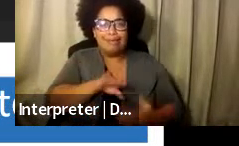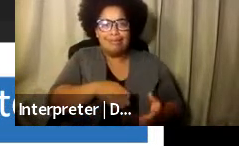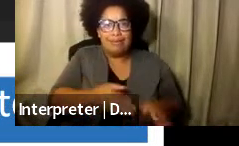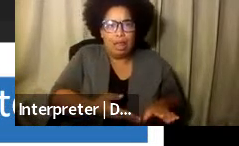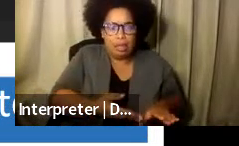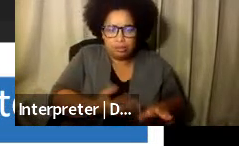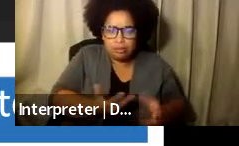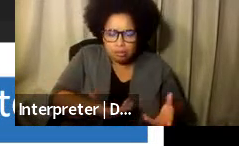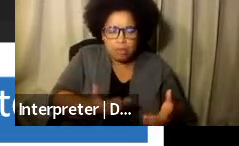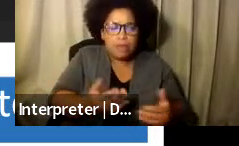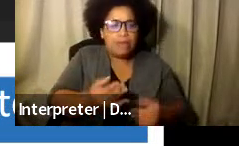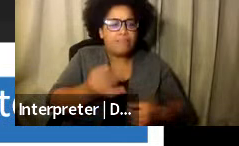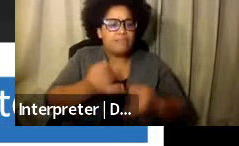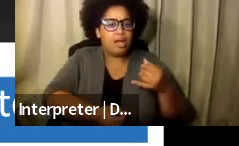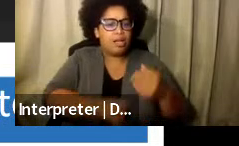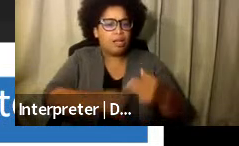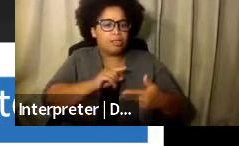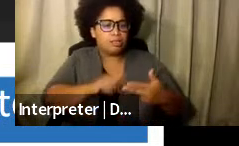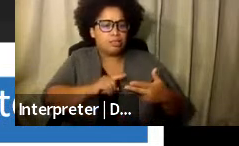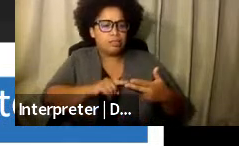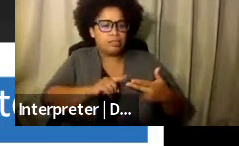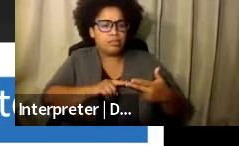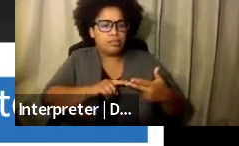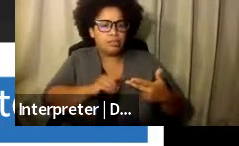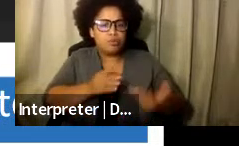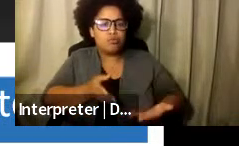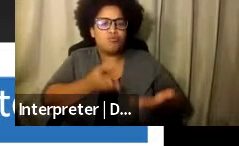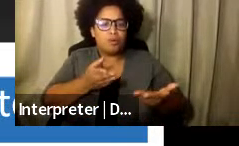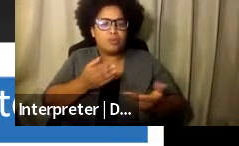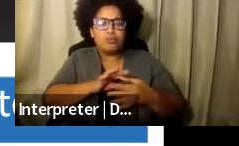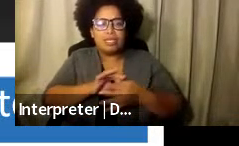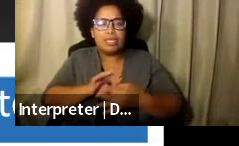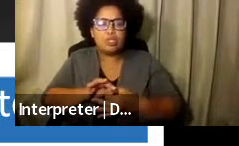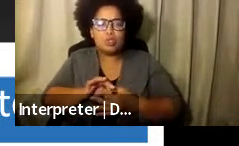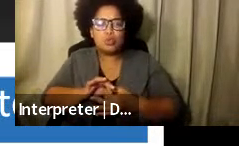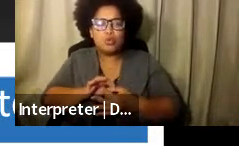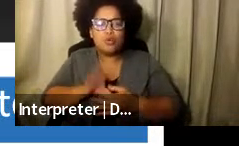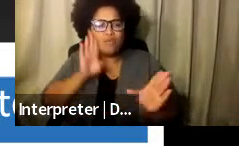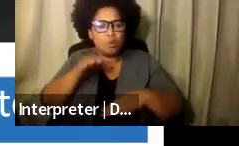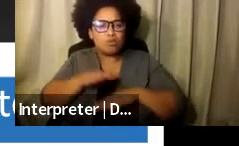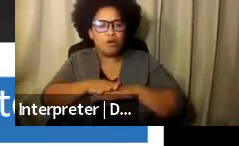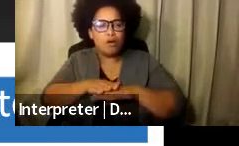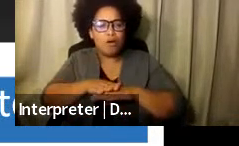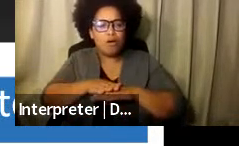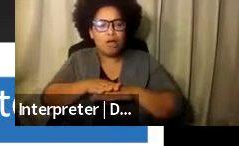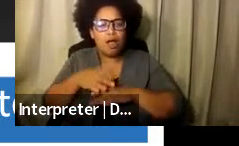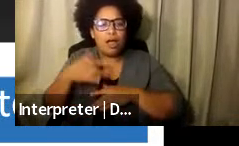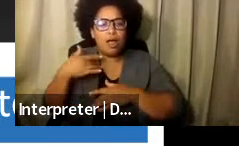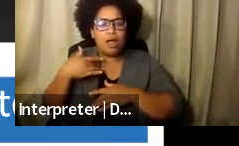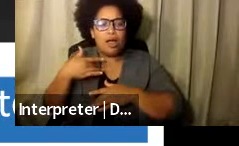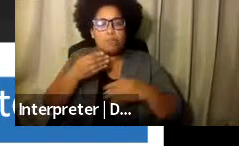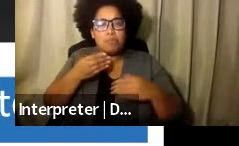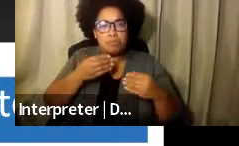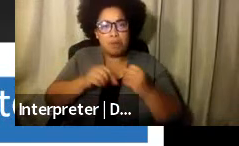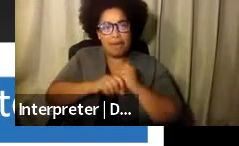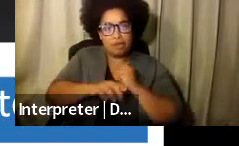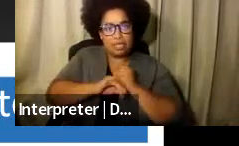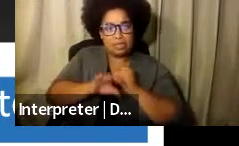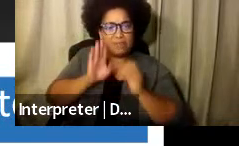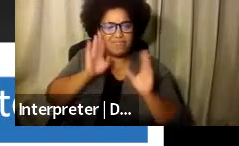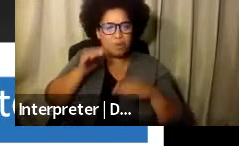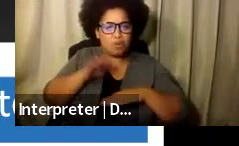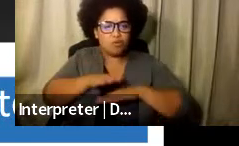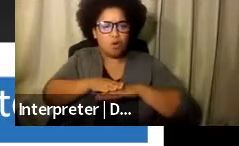And then finally, that there was recommendations to target our marketing efforts specifically to